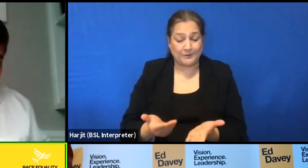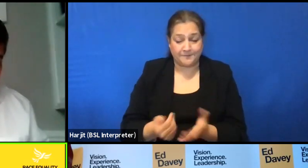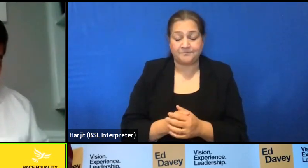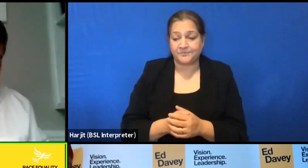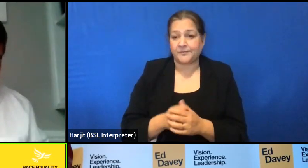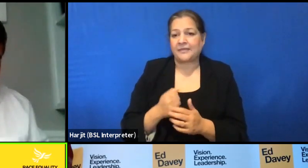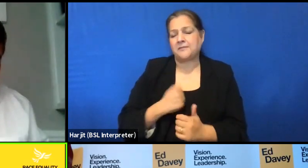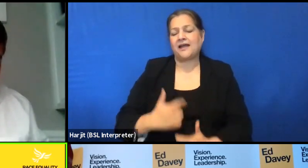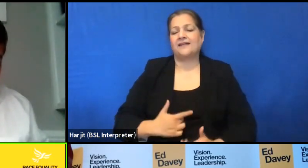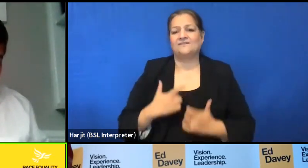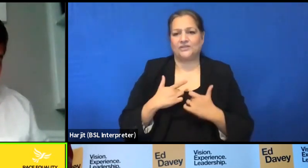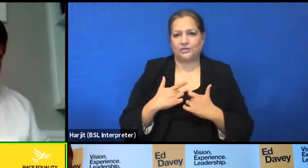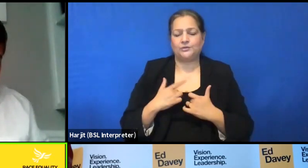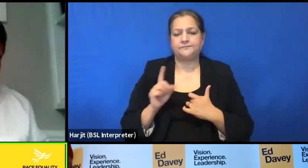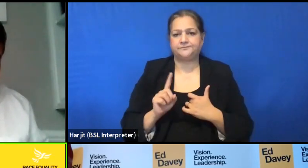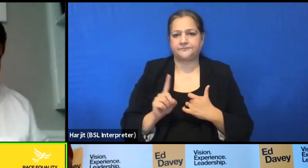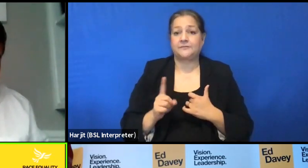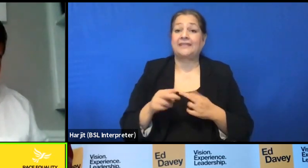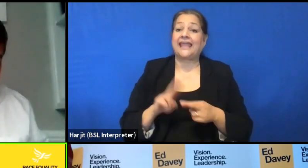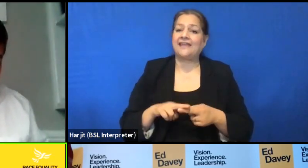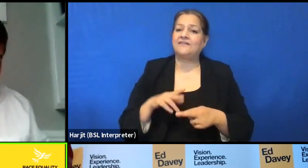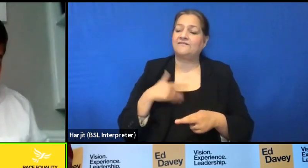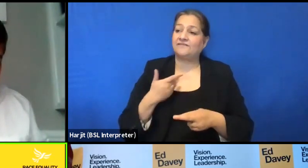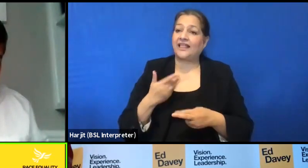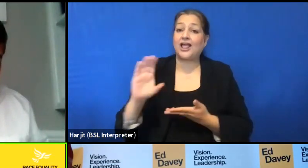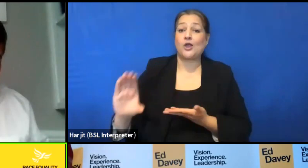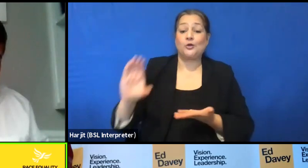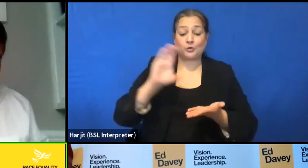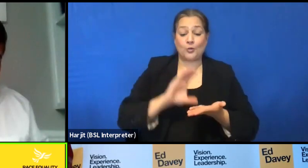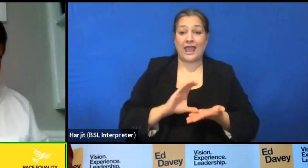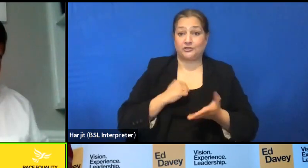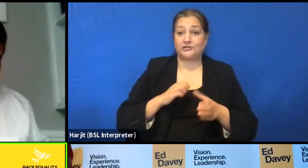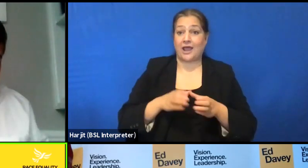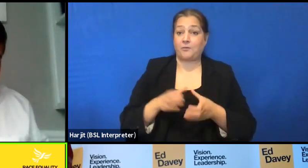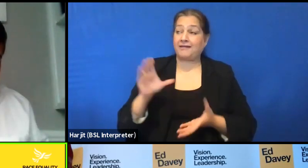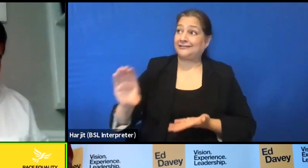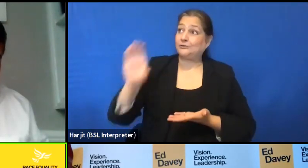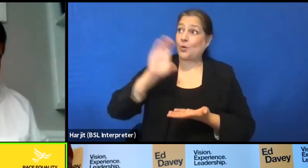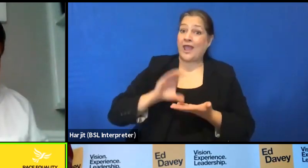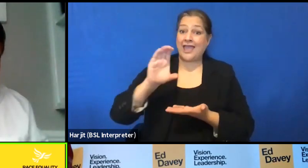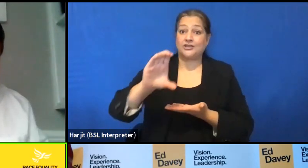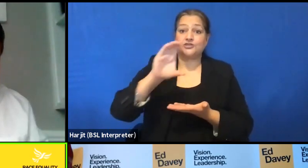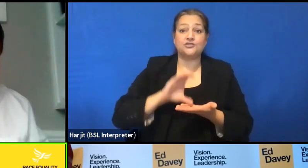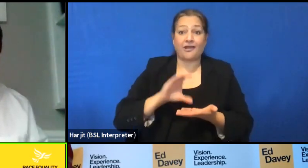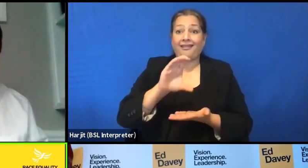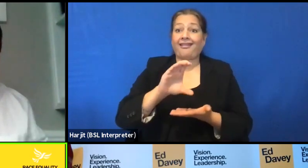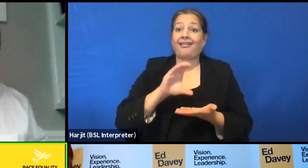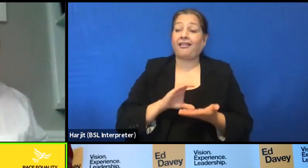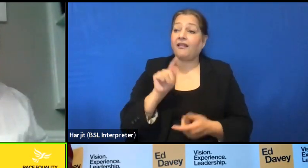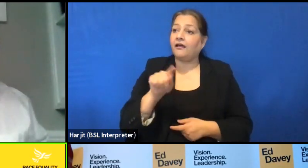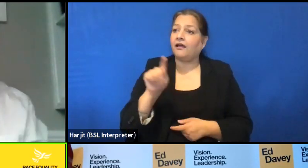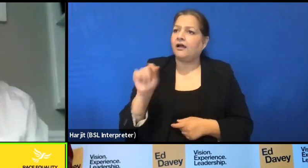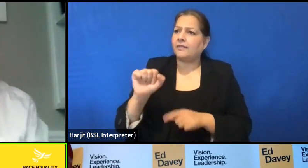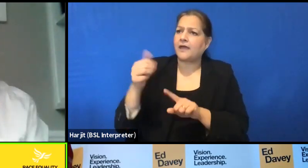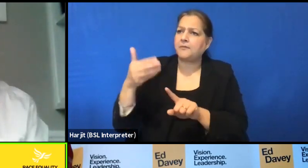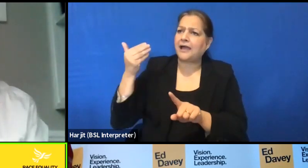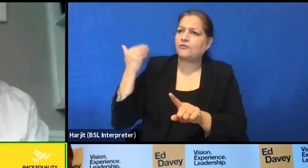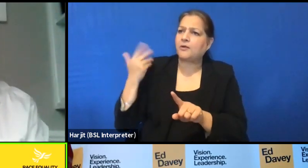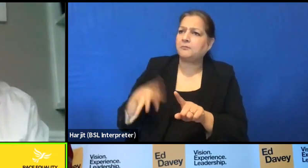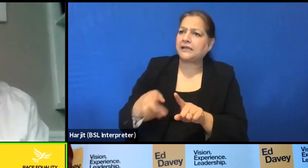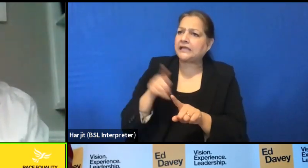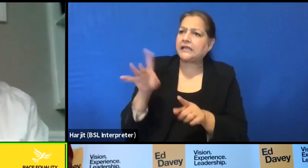if we find that there are donations that are coming from places that are of that background, actually